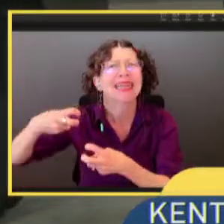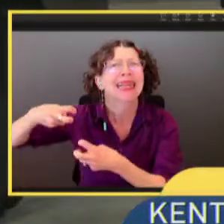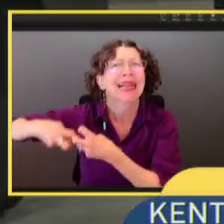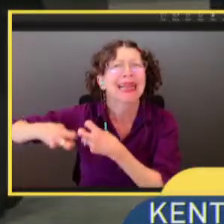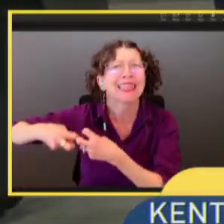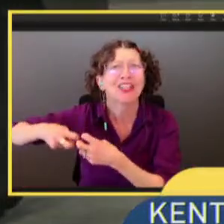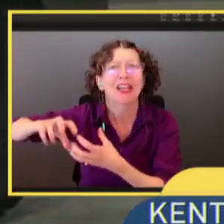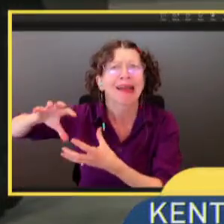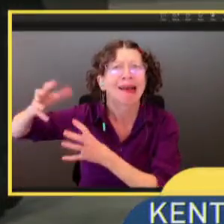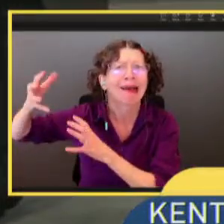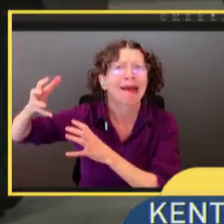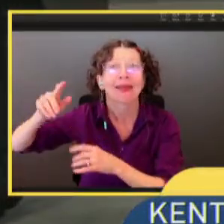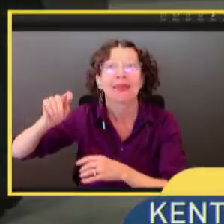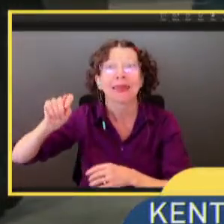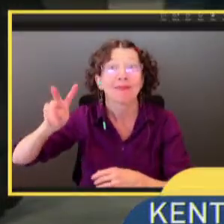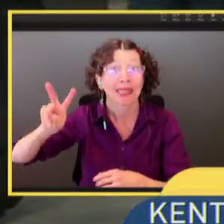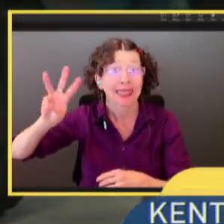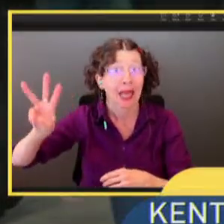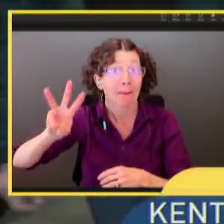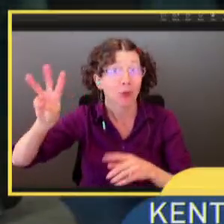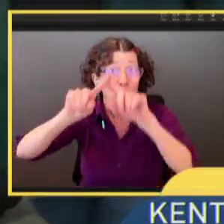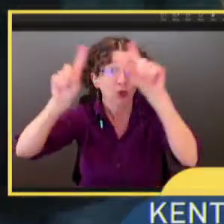So before, I'm just going to make a quick. So everybody,